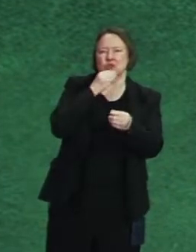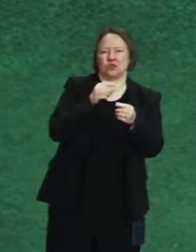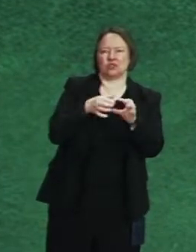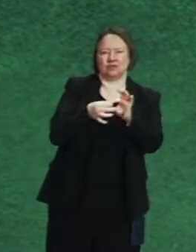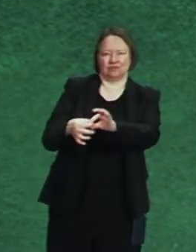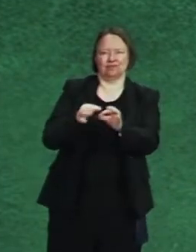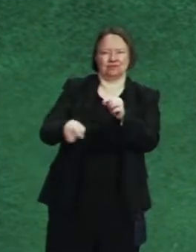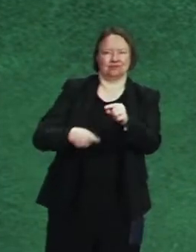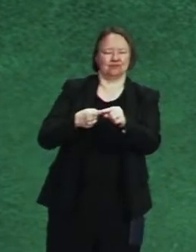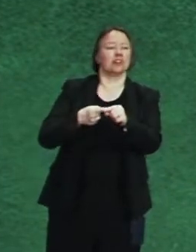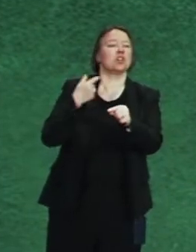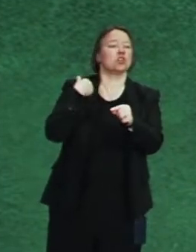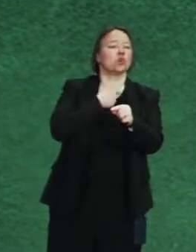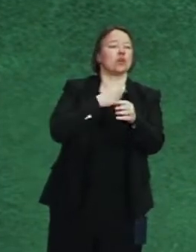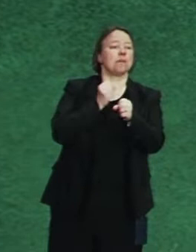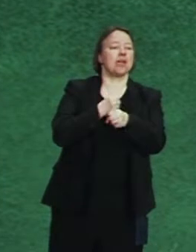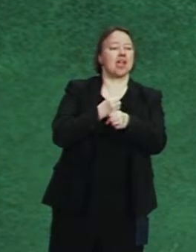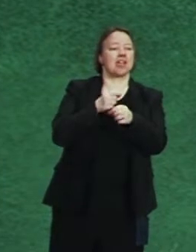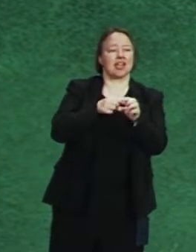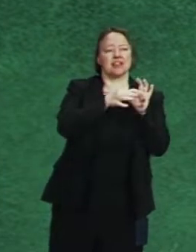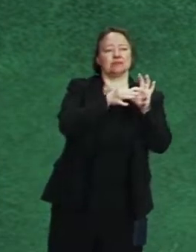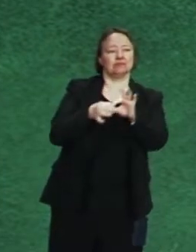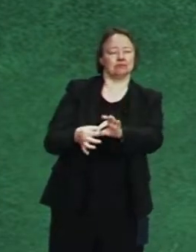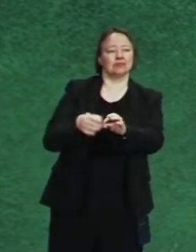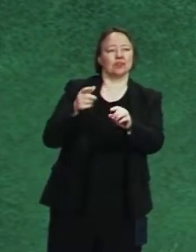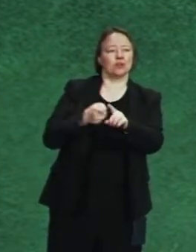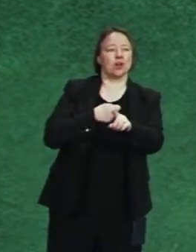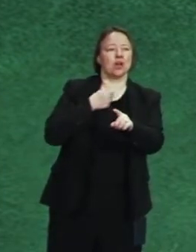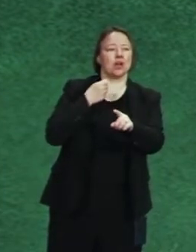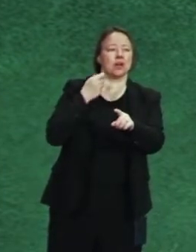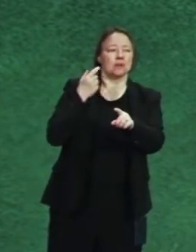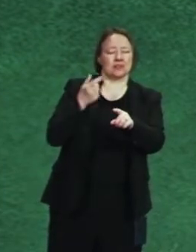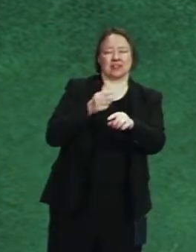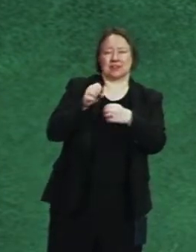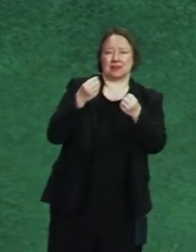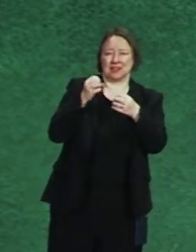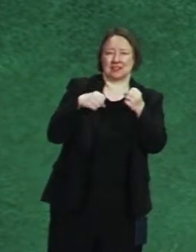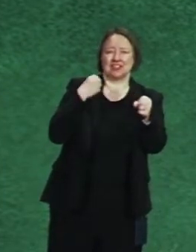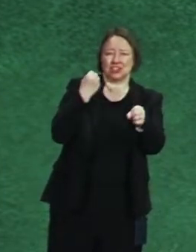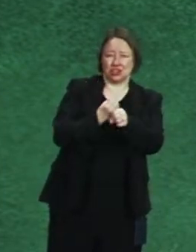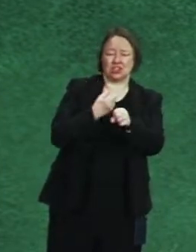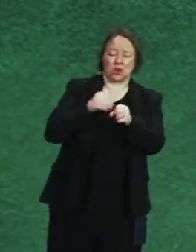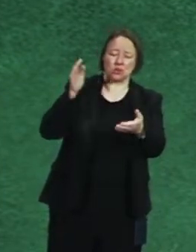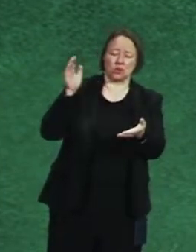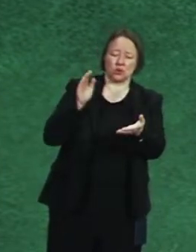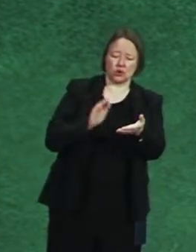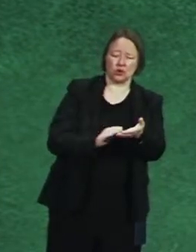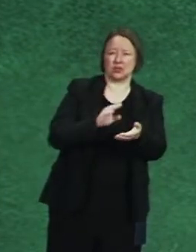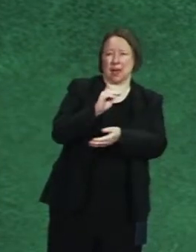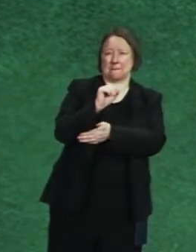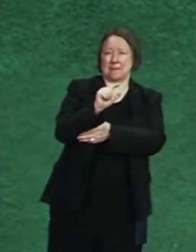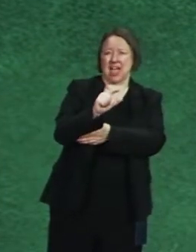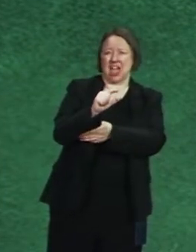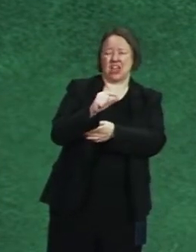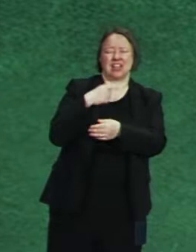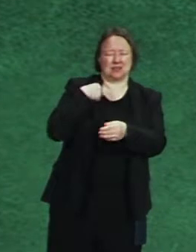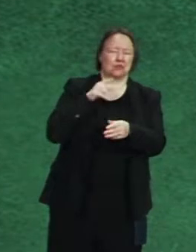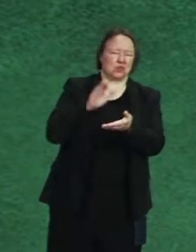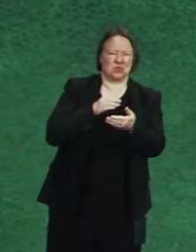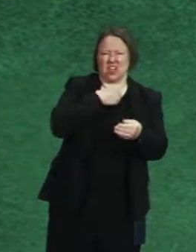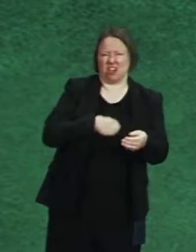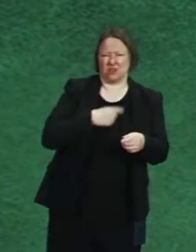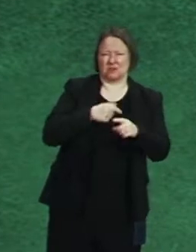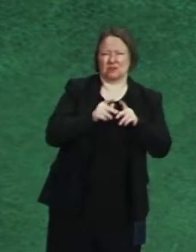Socioeconomically, we create a value chain to offer employment for Ghanaians, promote health and reduce malnutrition, ensure food security for a